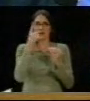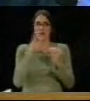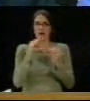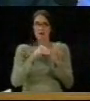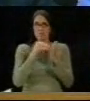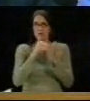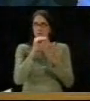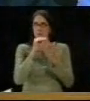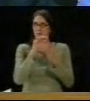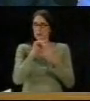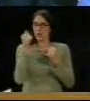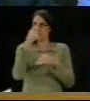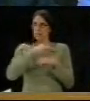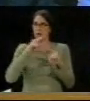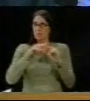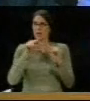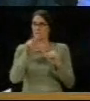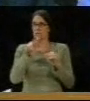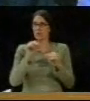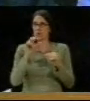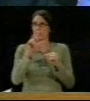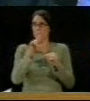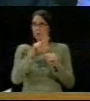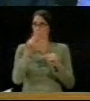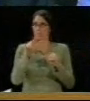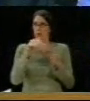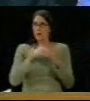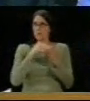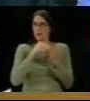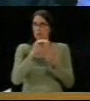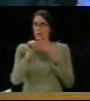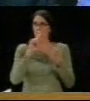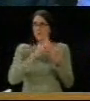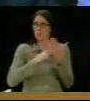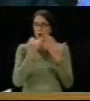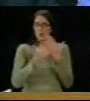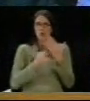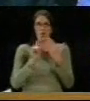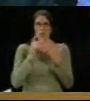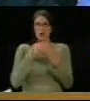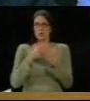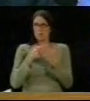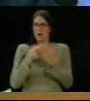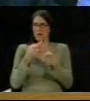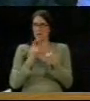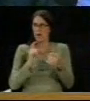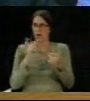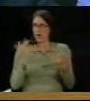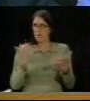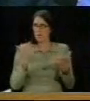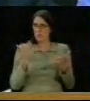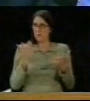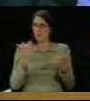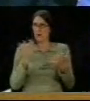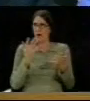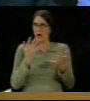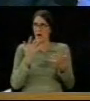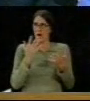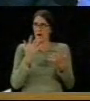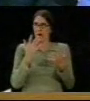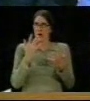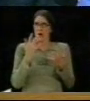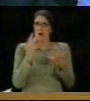a $30 to $33 million project overall. Where is that money going to come from in light